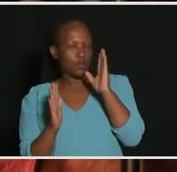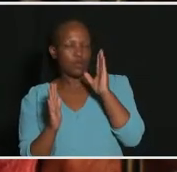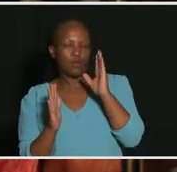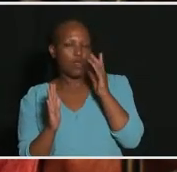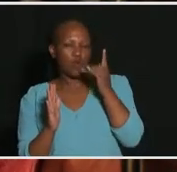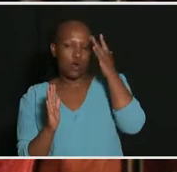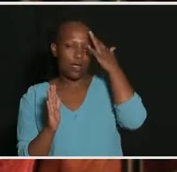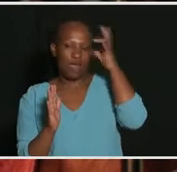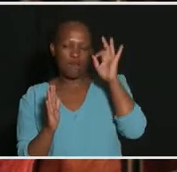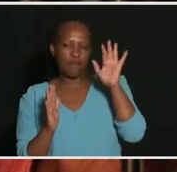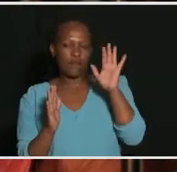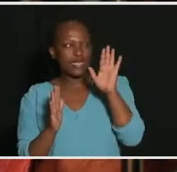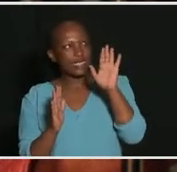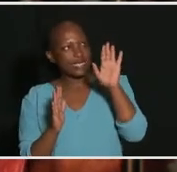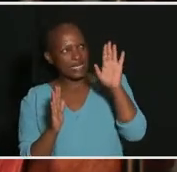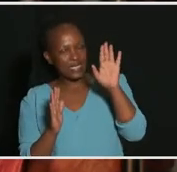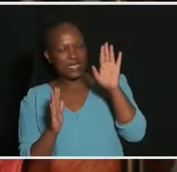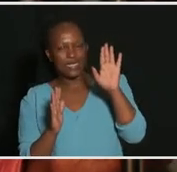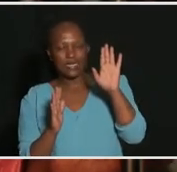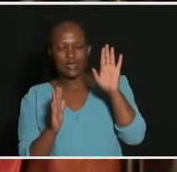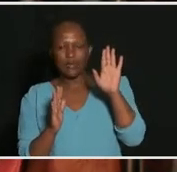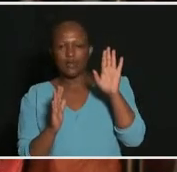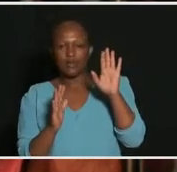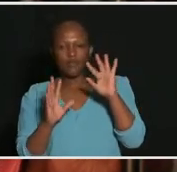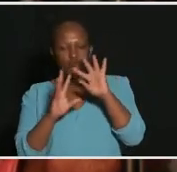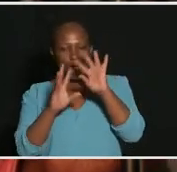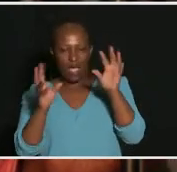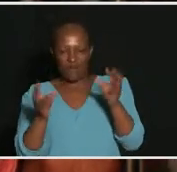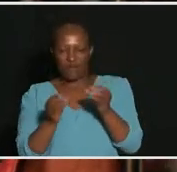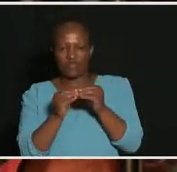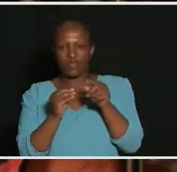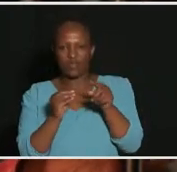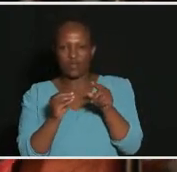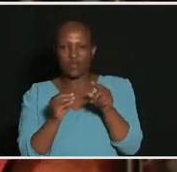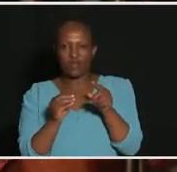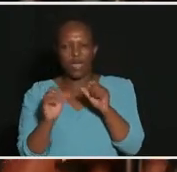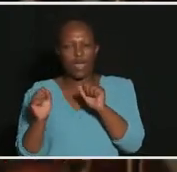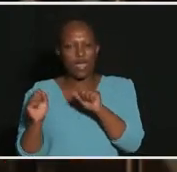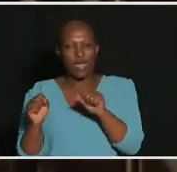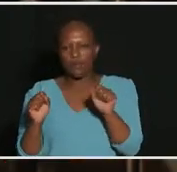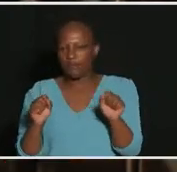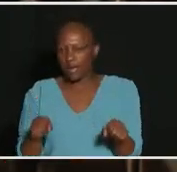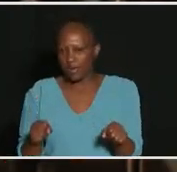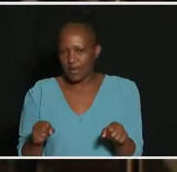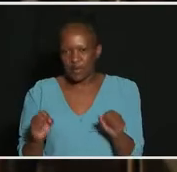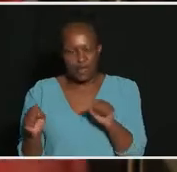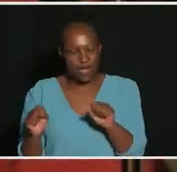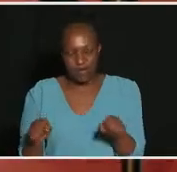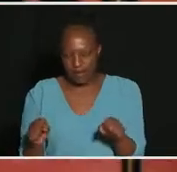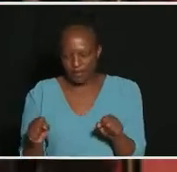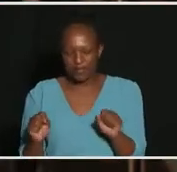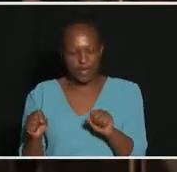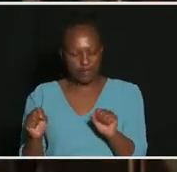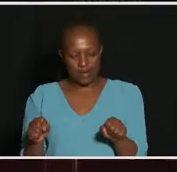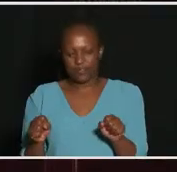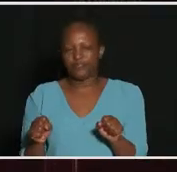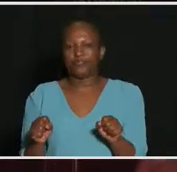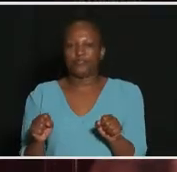it is him the source and the standards of all morality amen amen